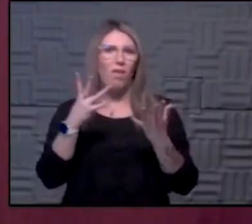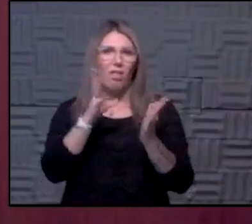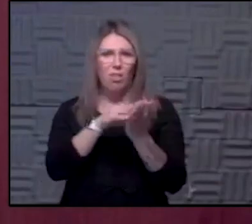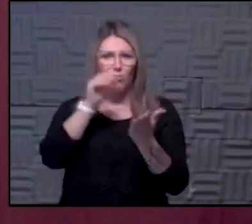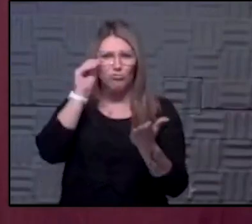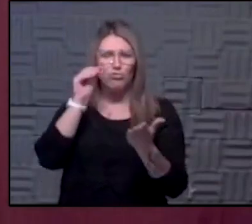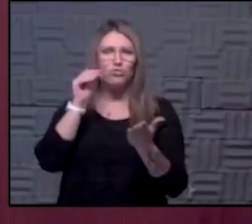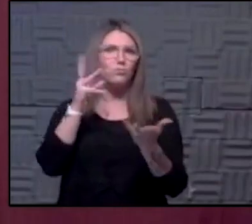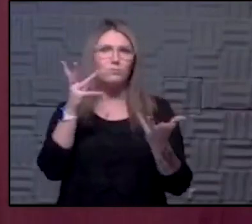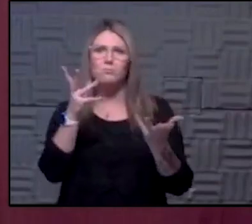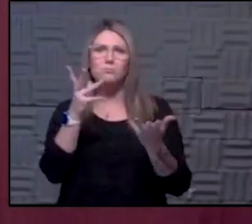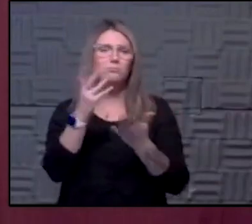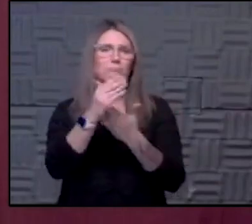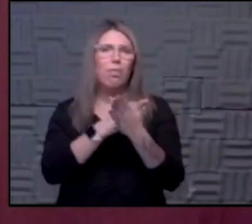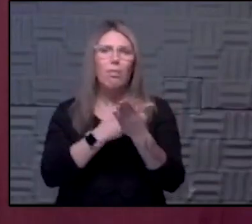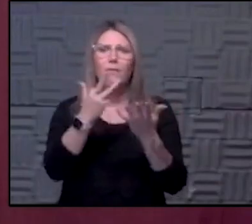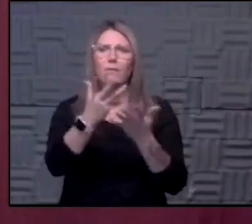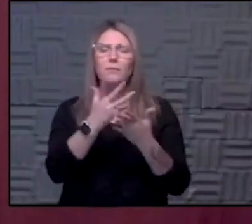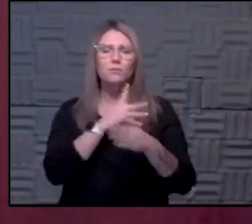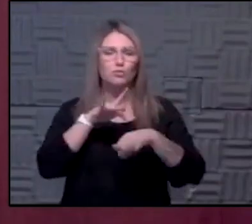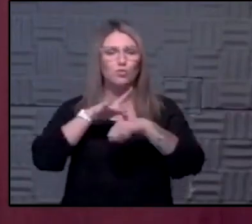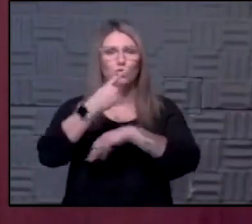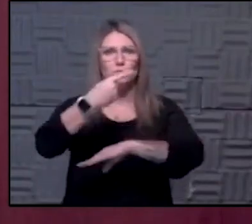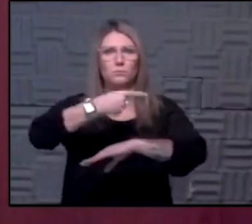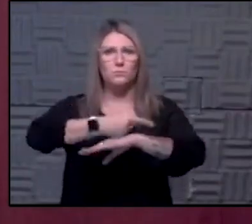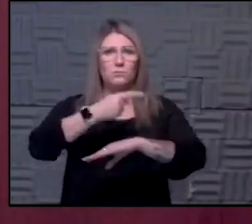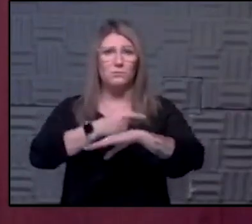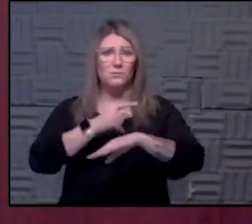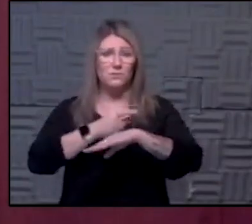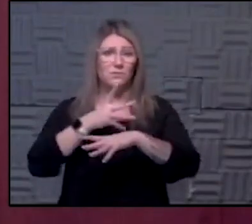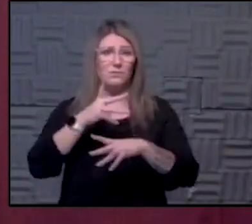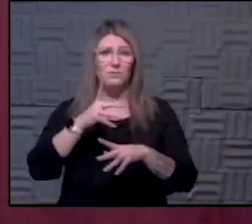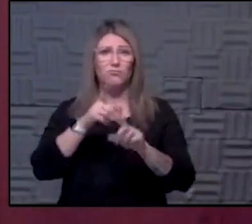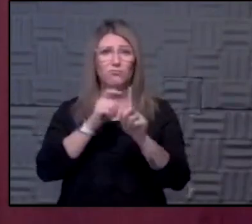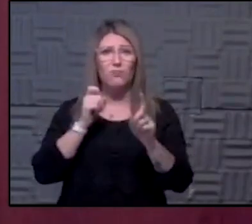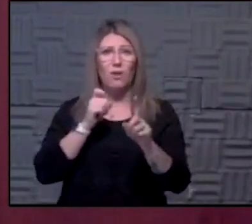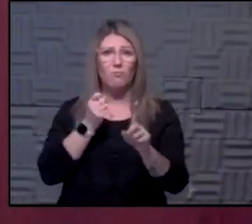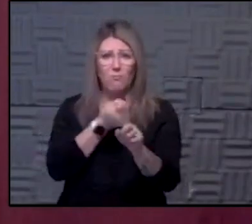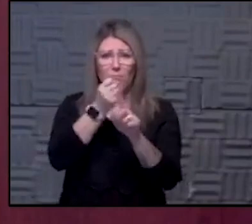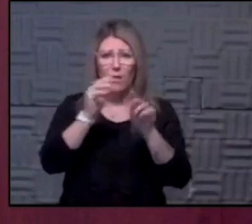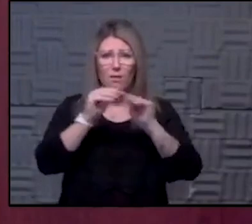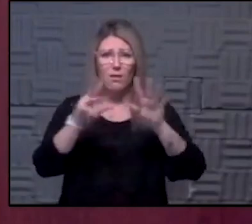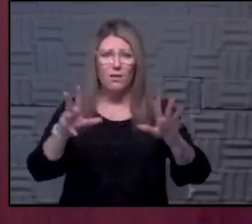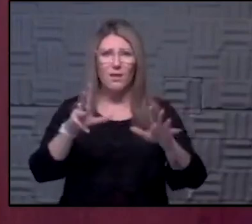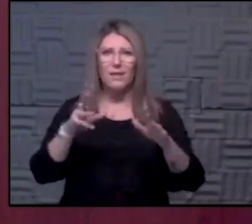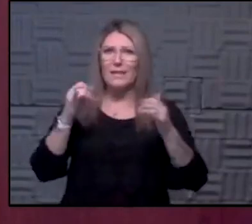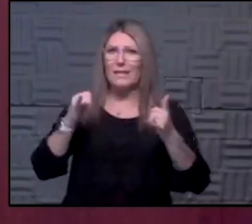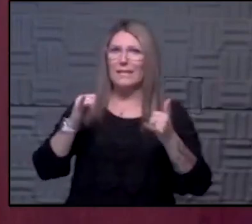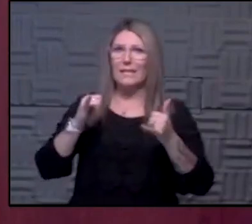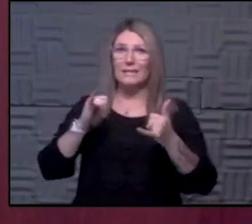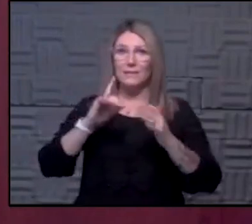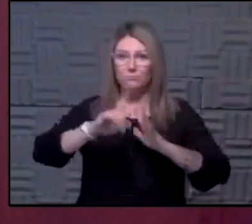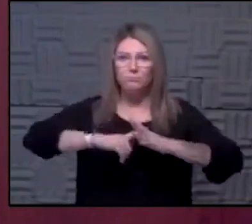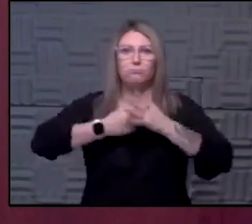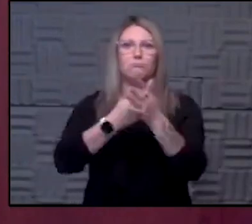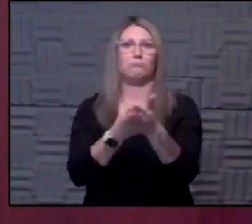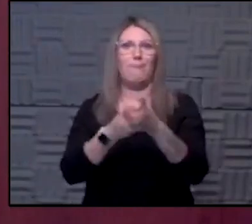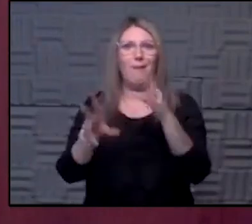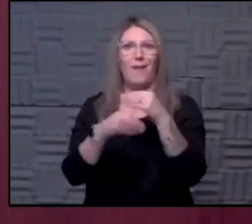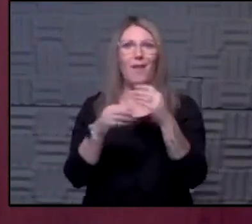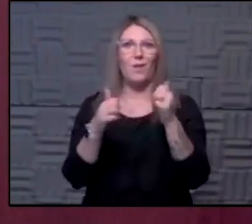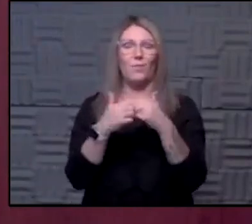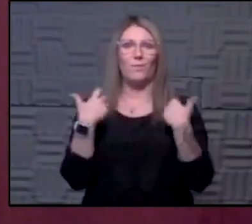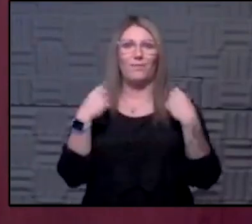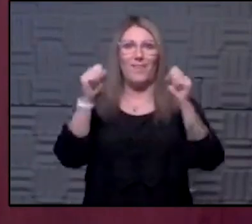for handling the early days of a pandemic that we need to build into our public health systems? Oh, man, that is a great